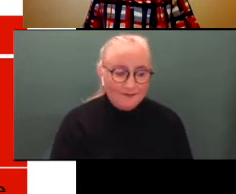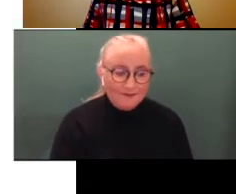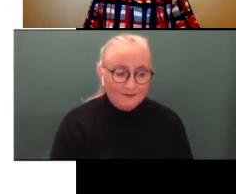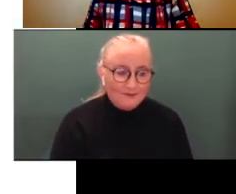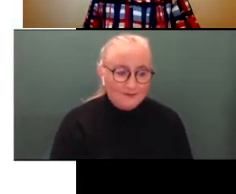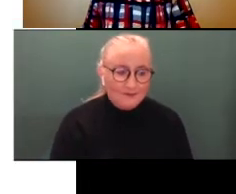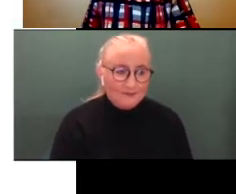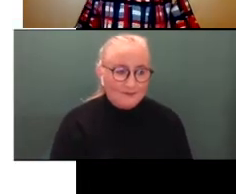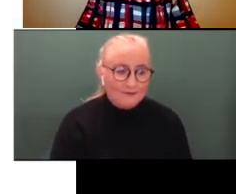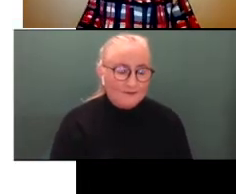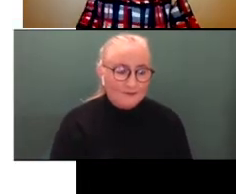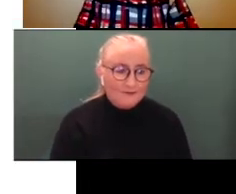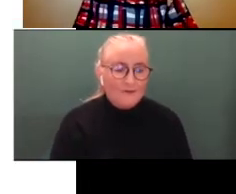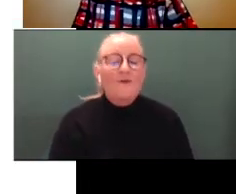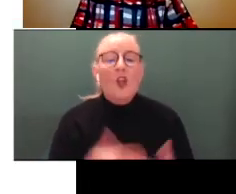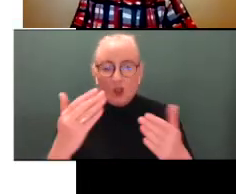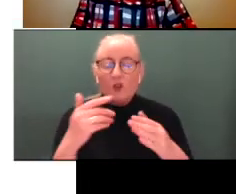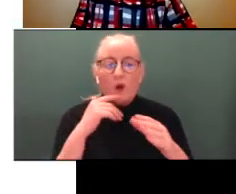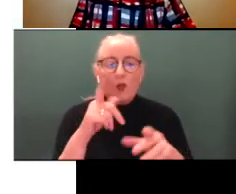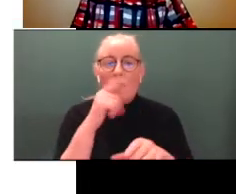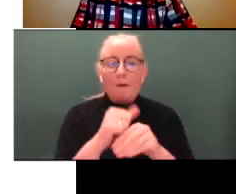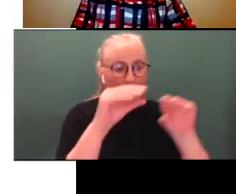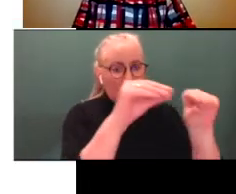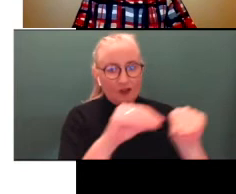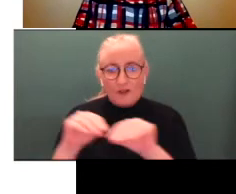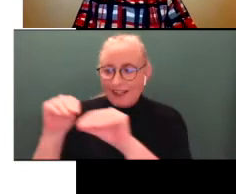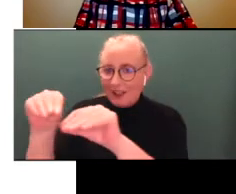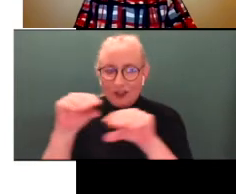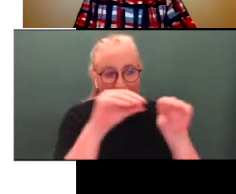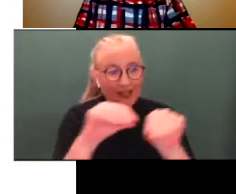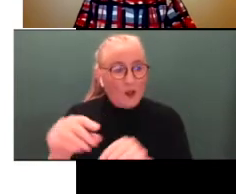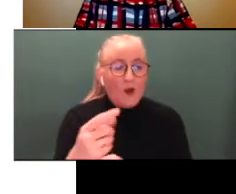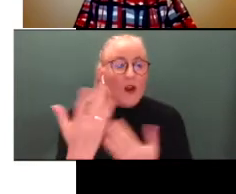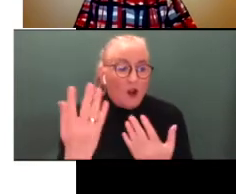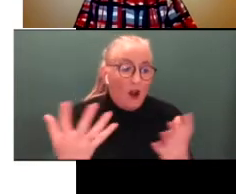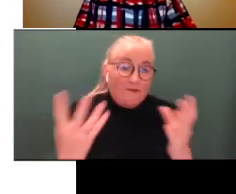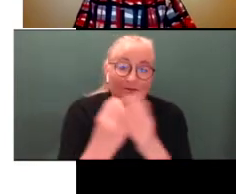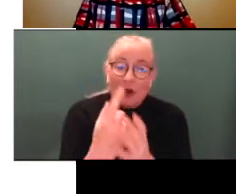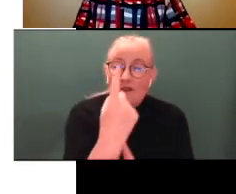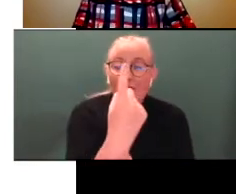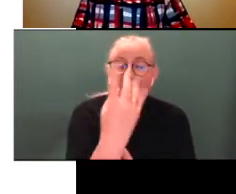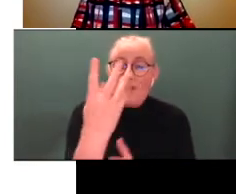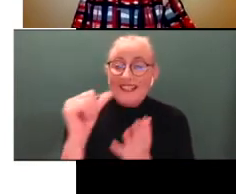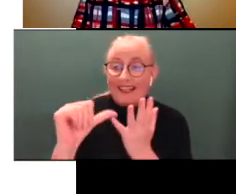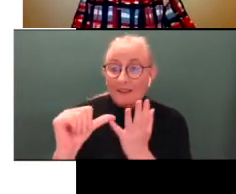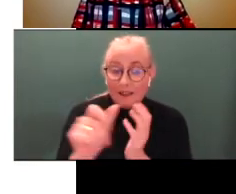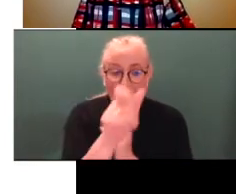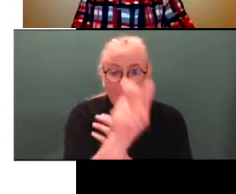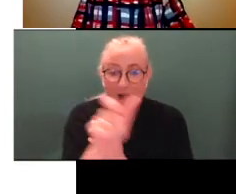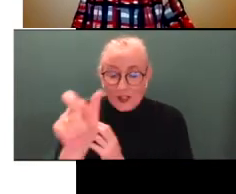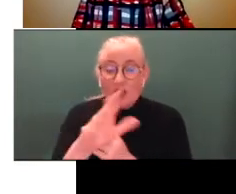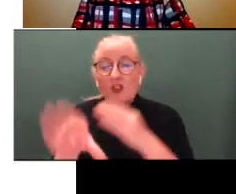So the transition process of 146 participants, in